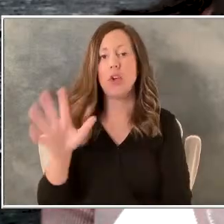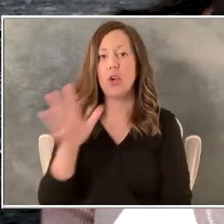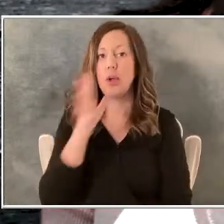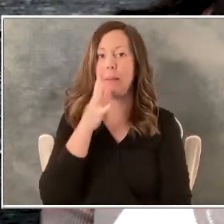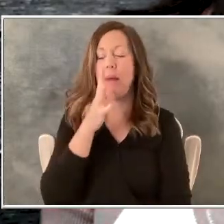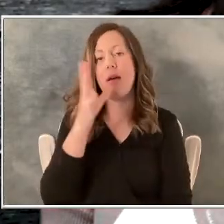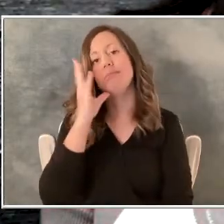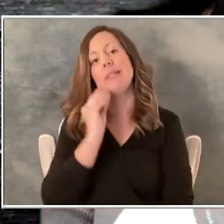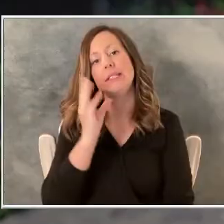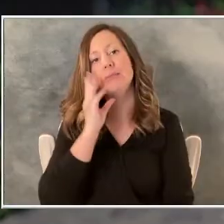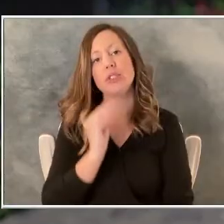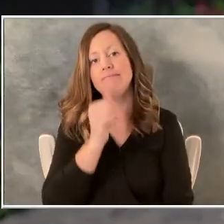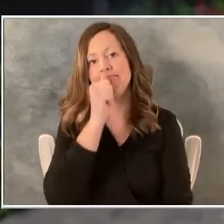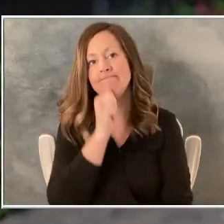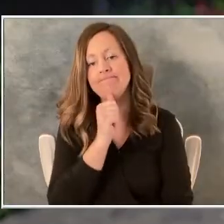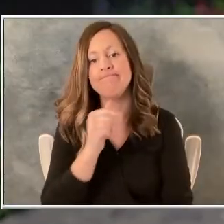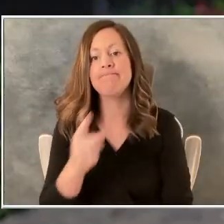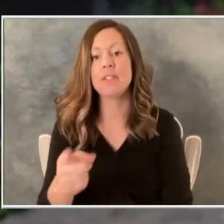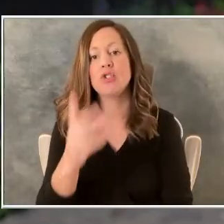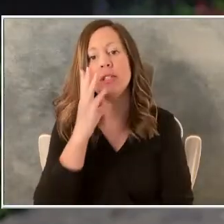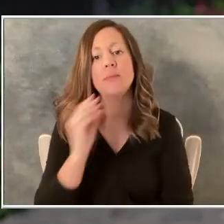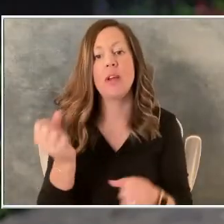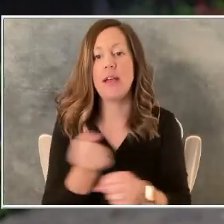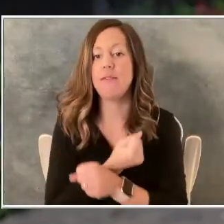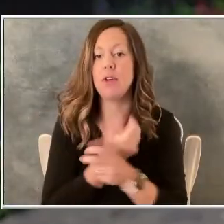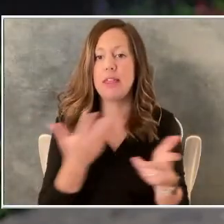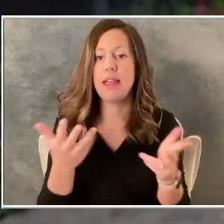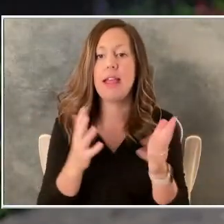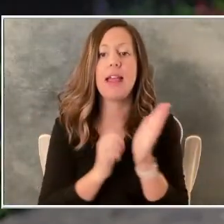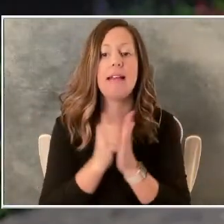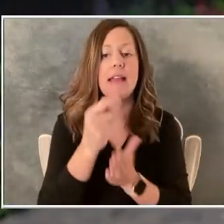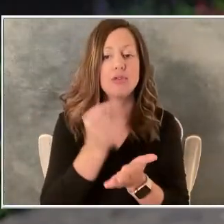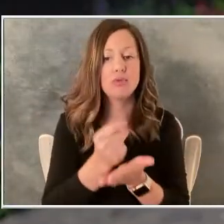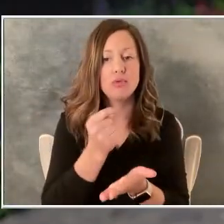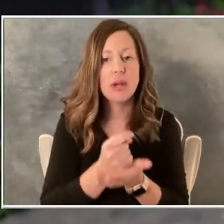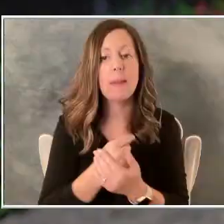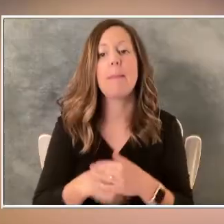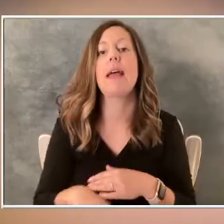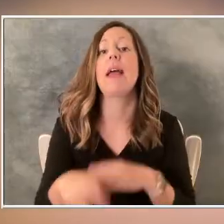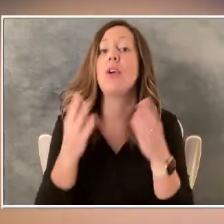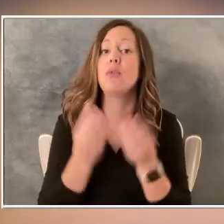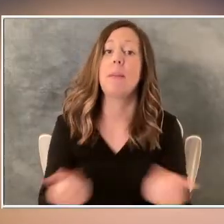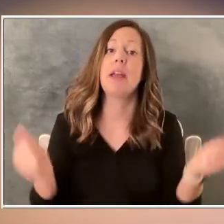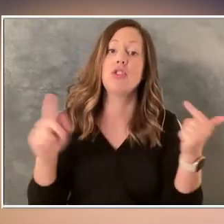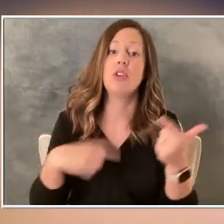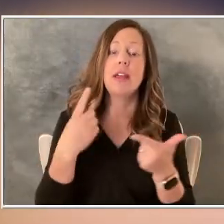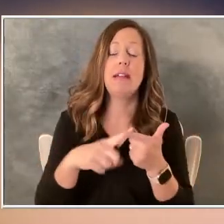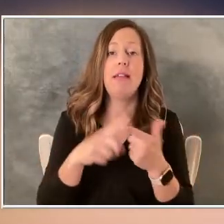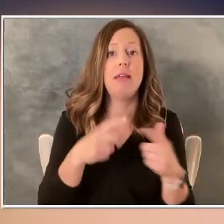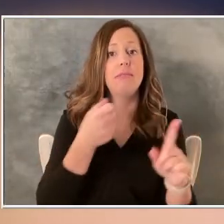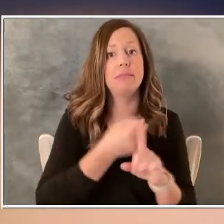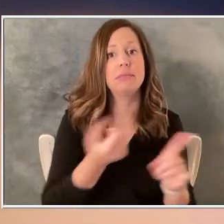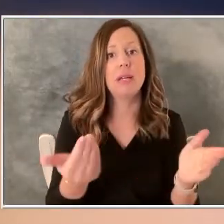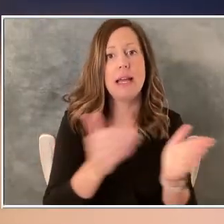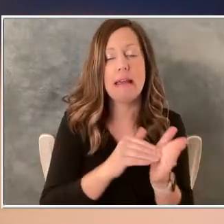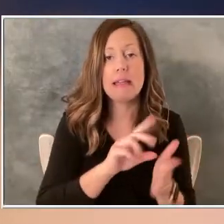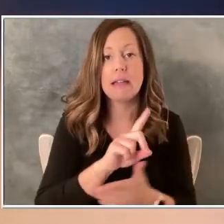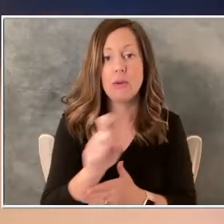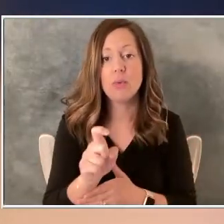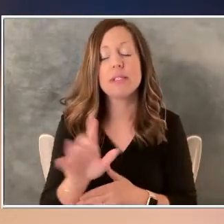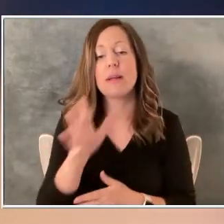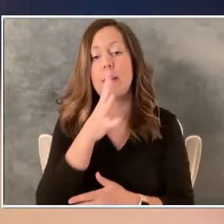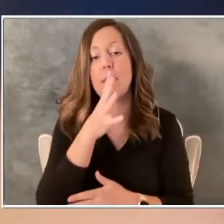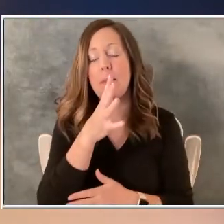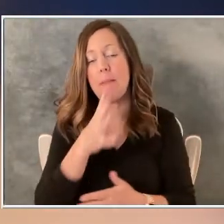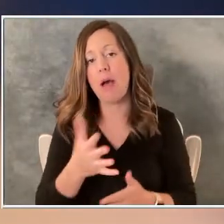through the whole thing. She went through cancer treatment, she went through remission, and then diagnosed again. Her mom died from breast cancer